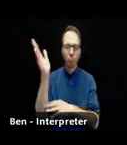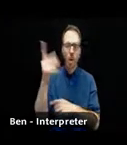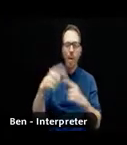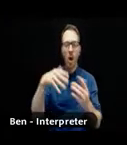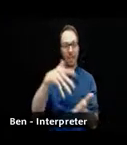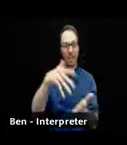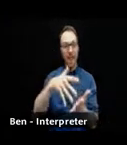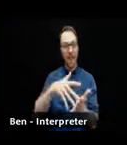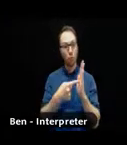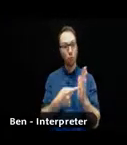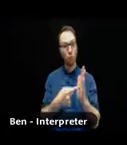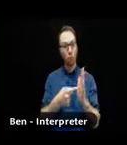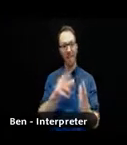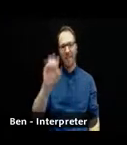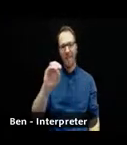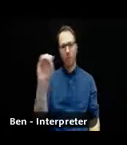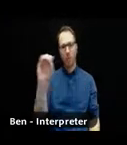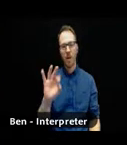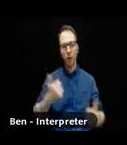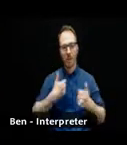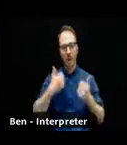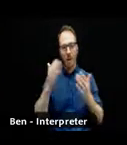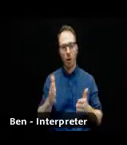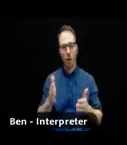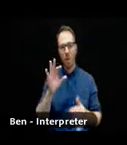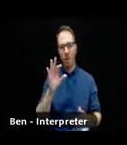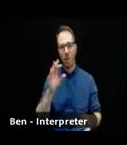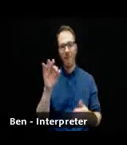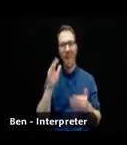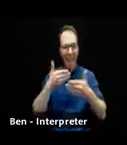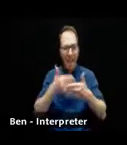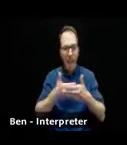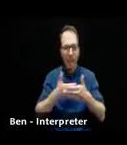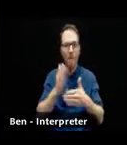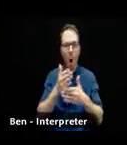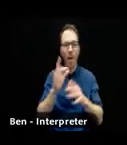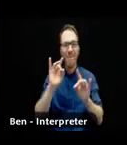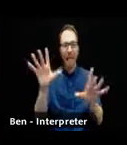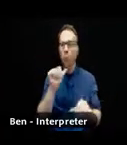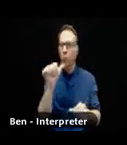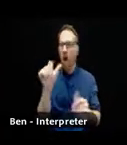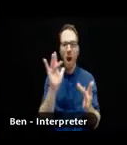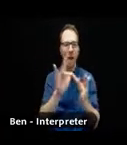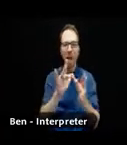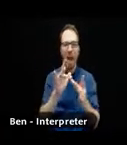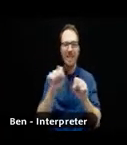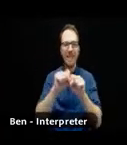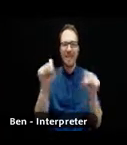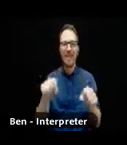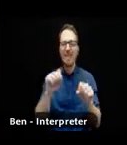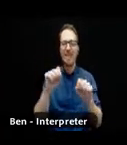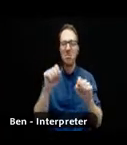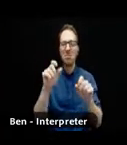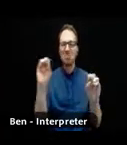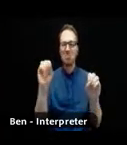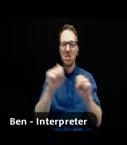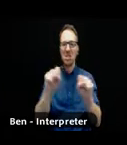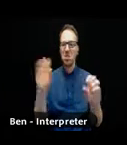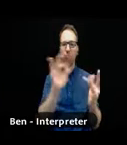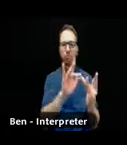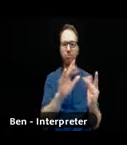that 50% of survivors of intimate partner violence do not contact the system. And of